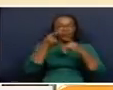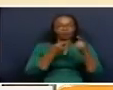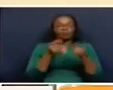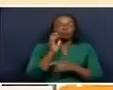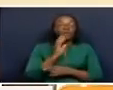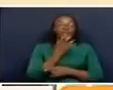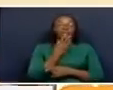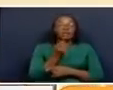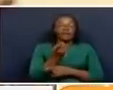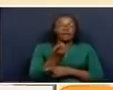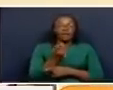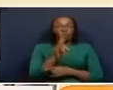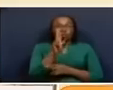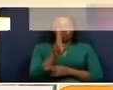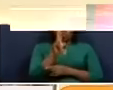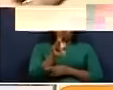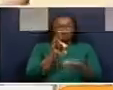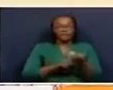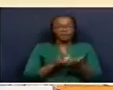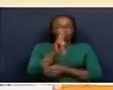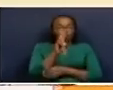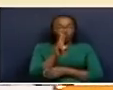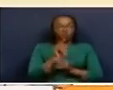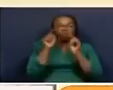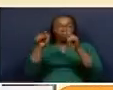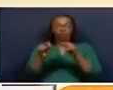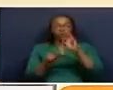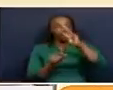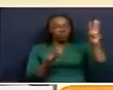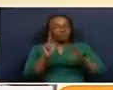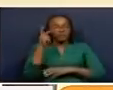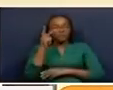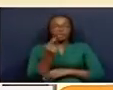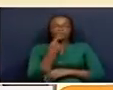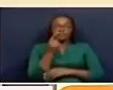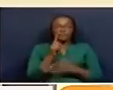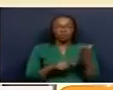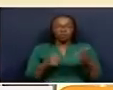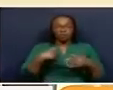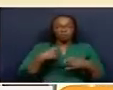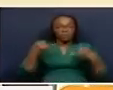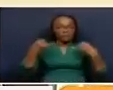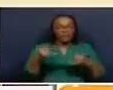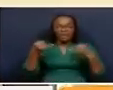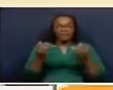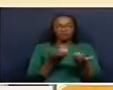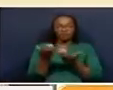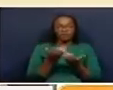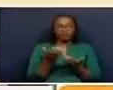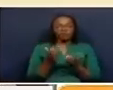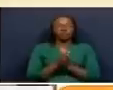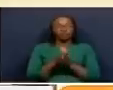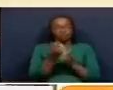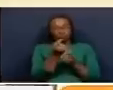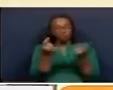Kenyatta. And when Honorable Kenyatta went to Western, he's saying, I've tried to serve a little successes,